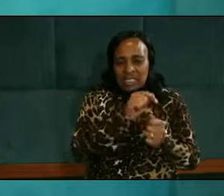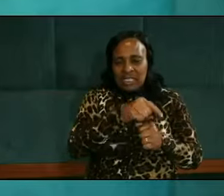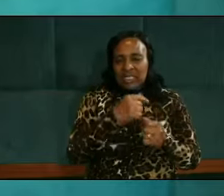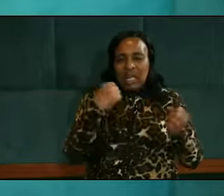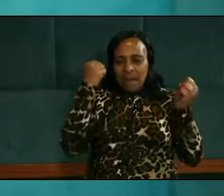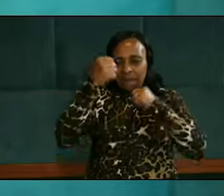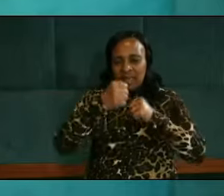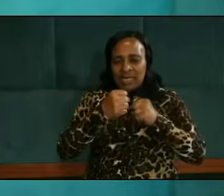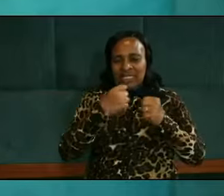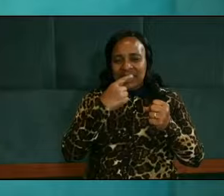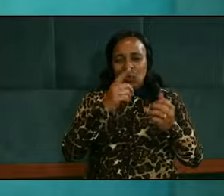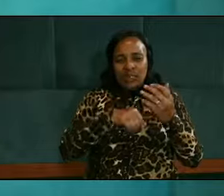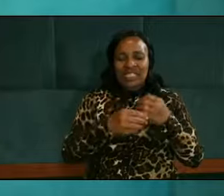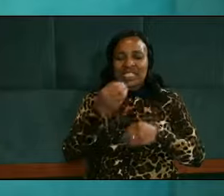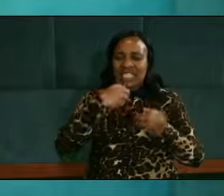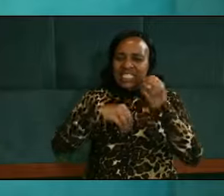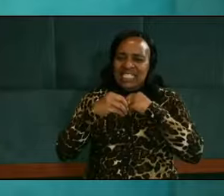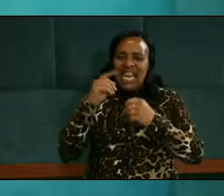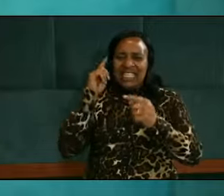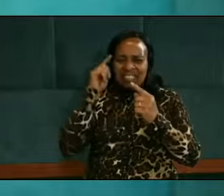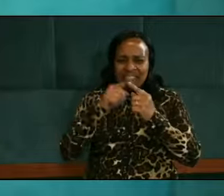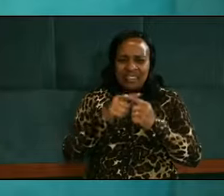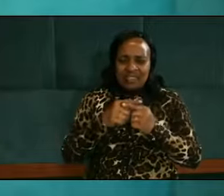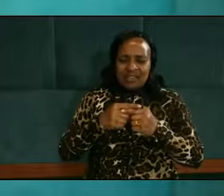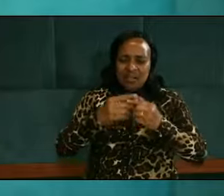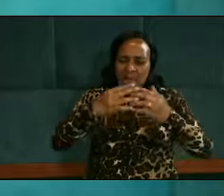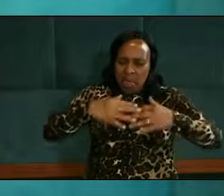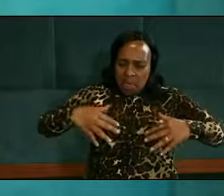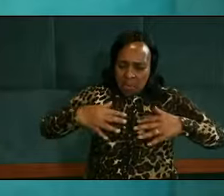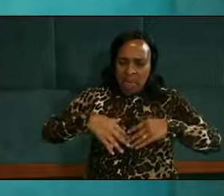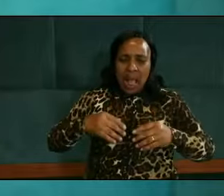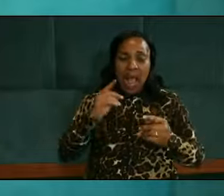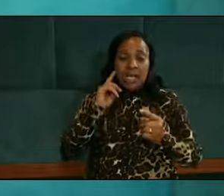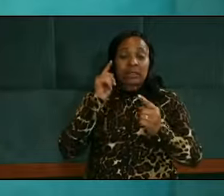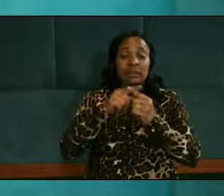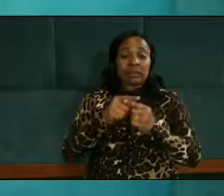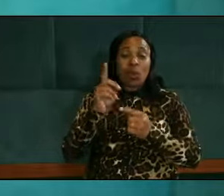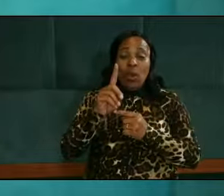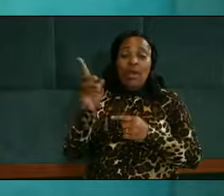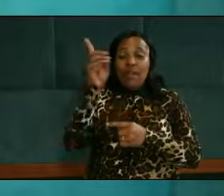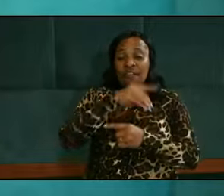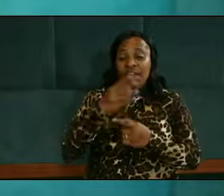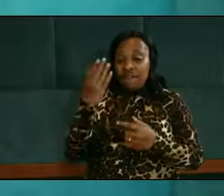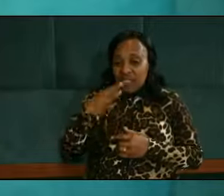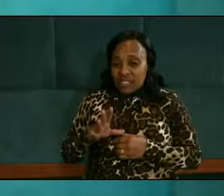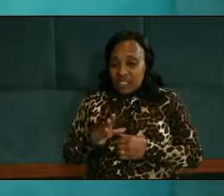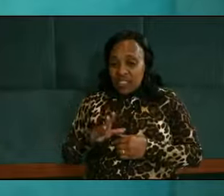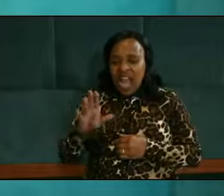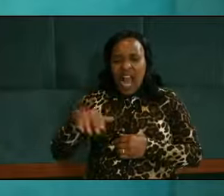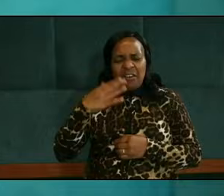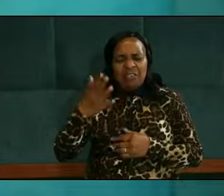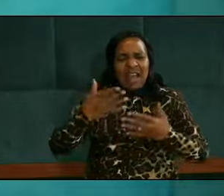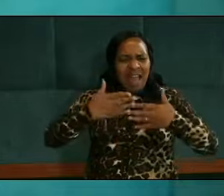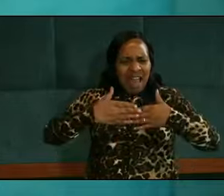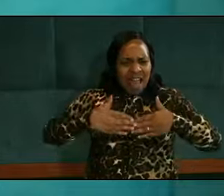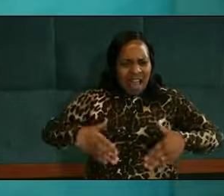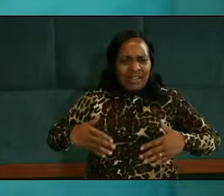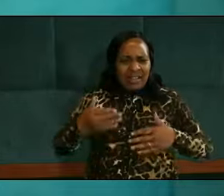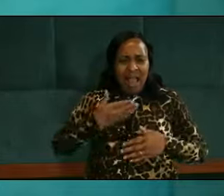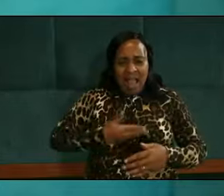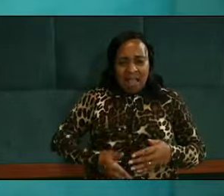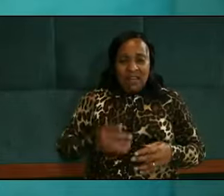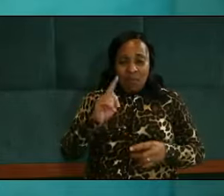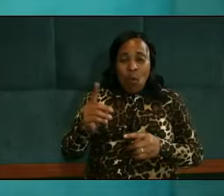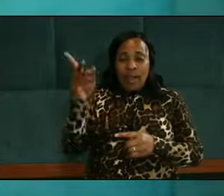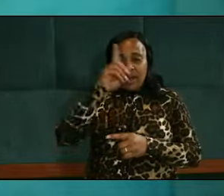have done better, so you're not eating until I say so. So he starved them for a day. And after starving them, he allowed them